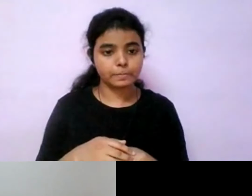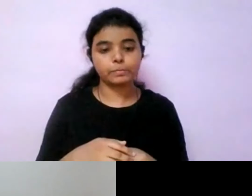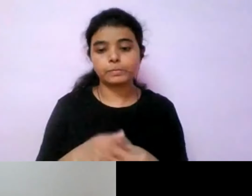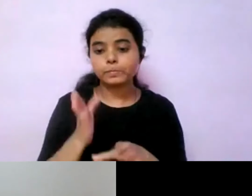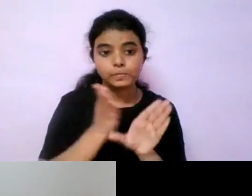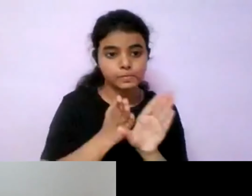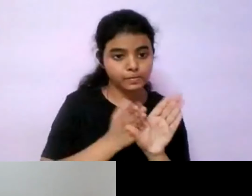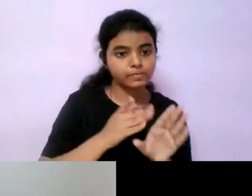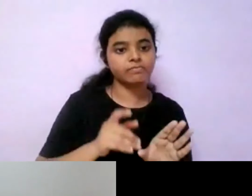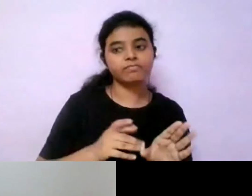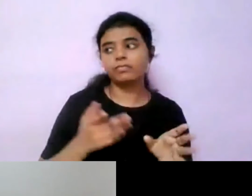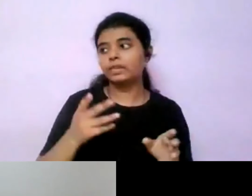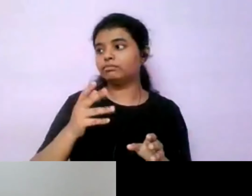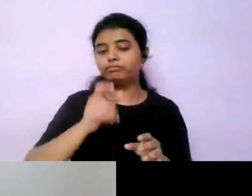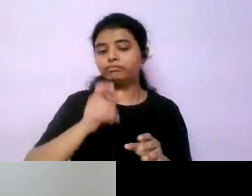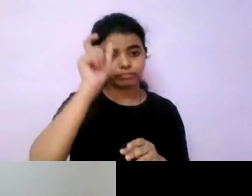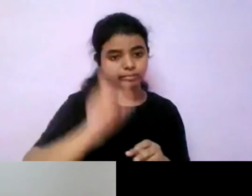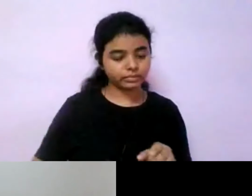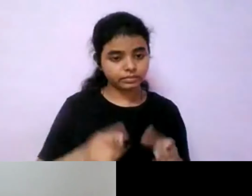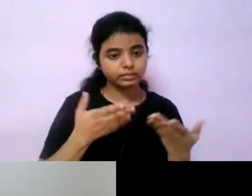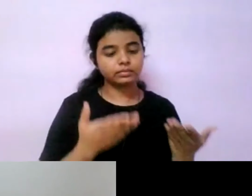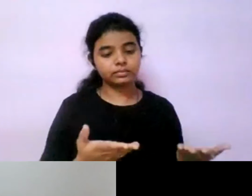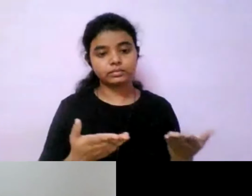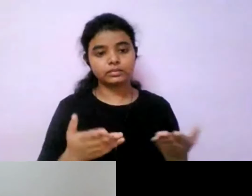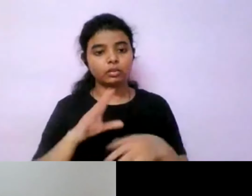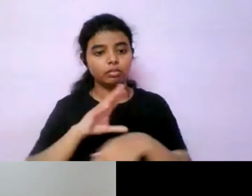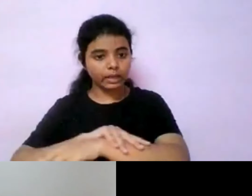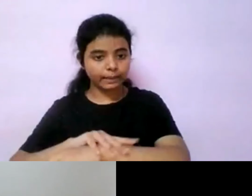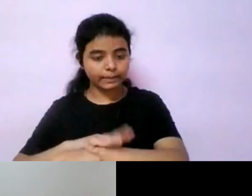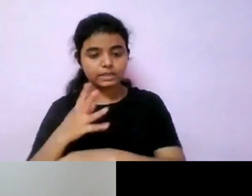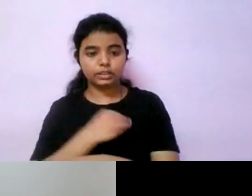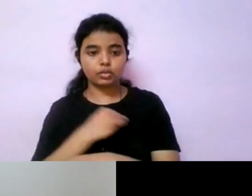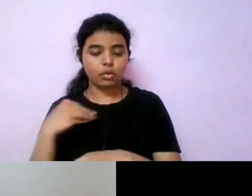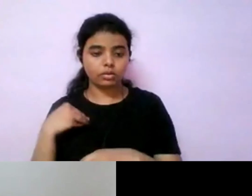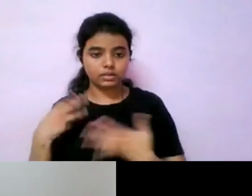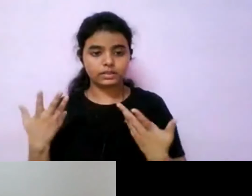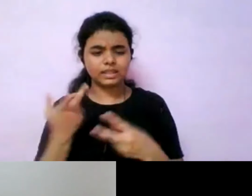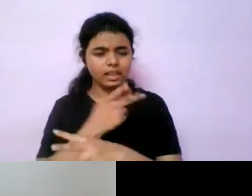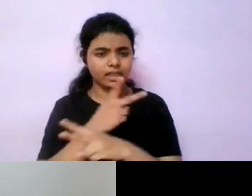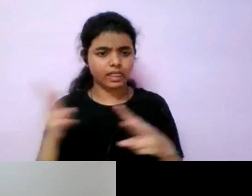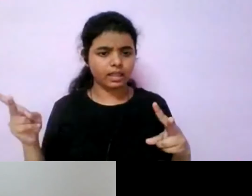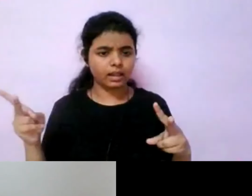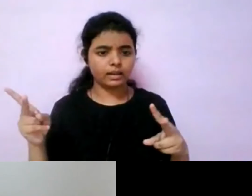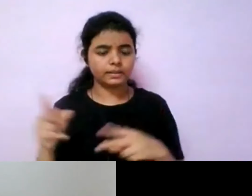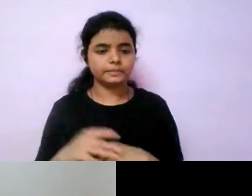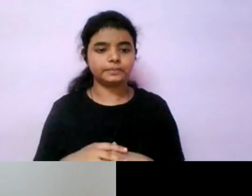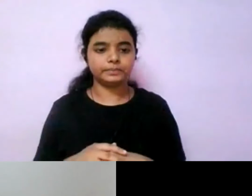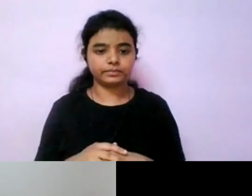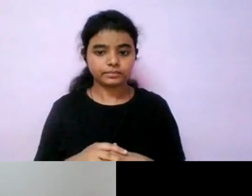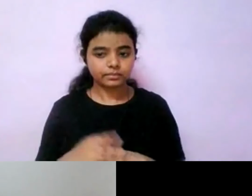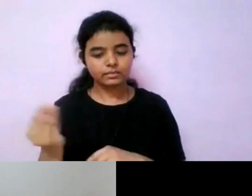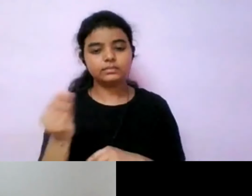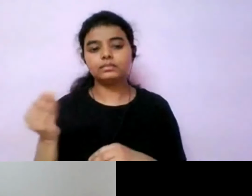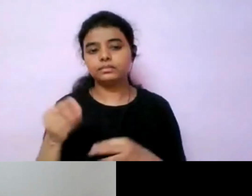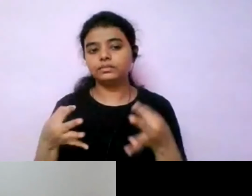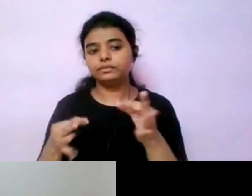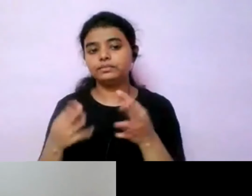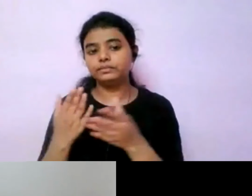psychotherapists, psychiatrists, doctors and others. But there are few papers that talk